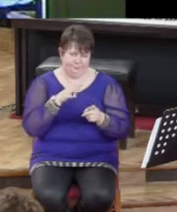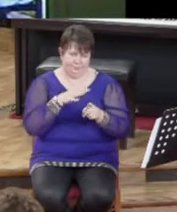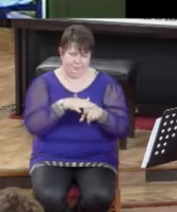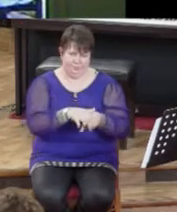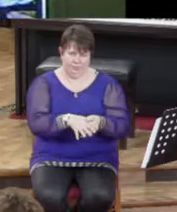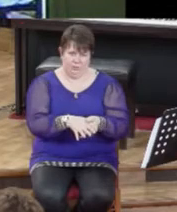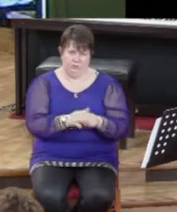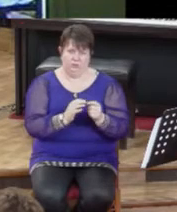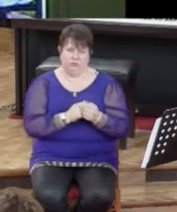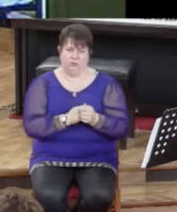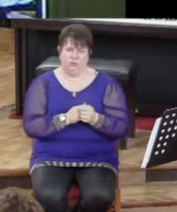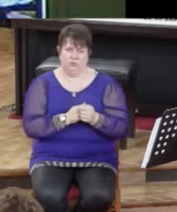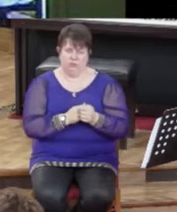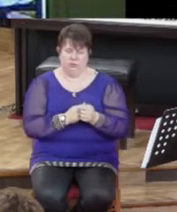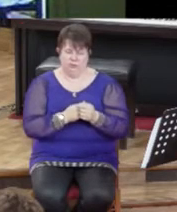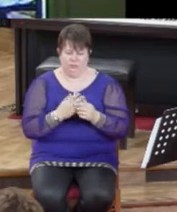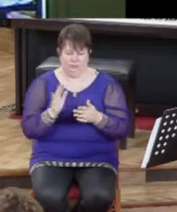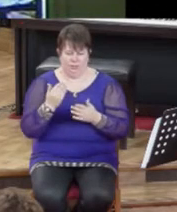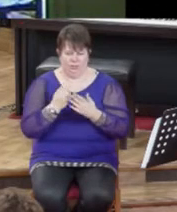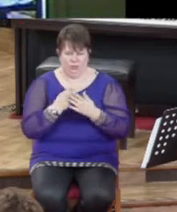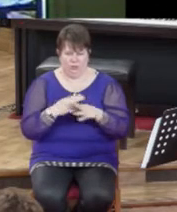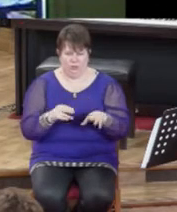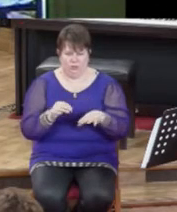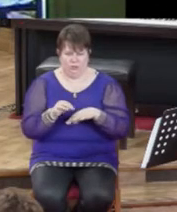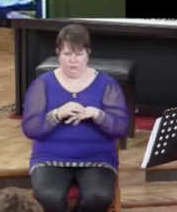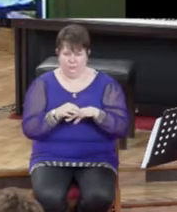bereavement, or conflict.